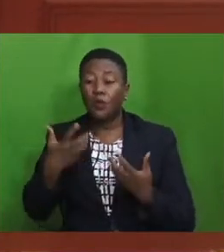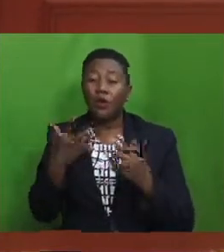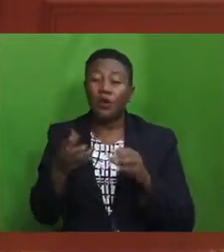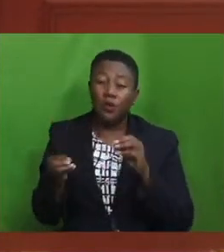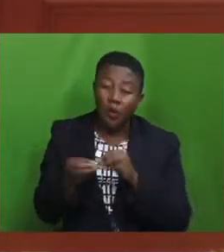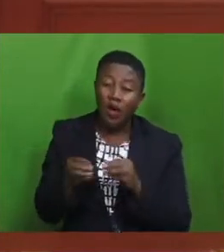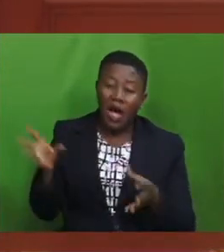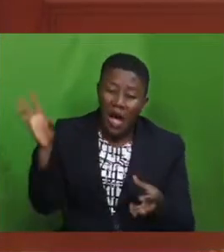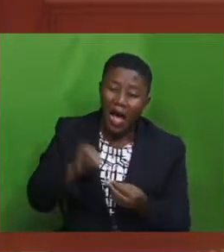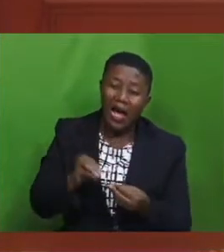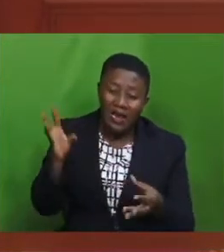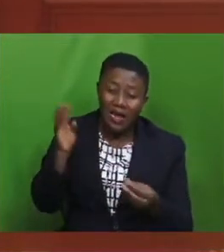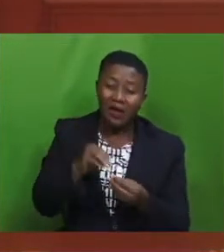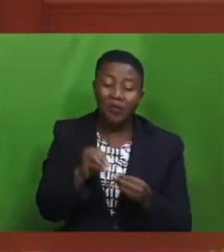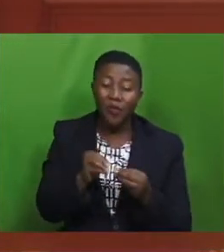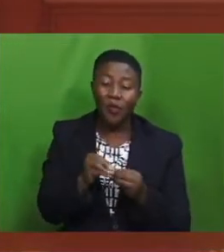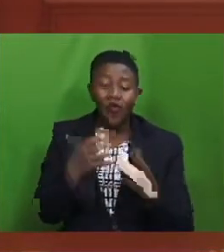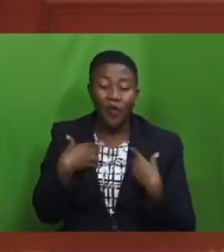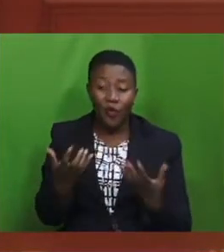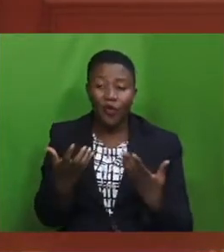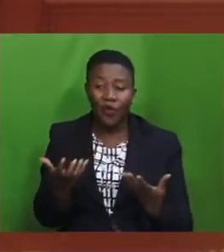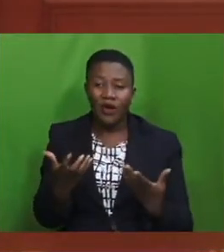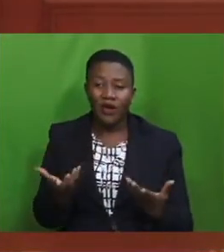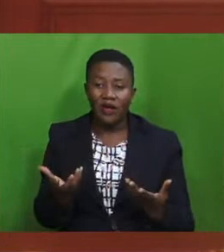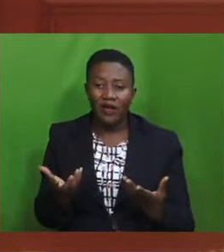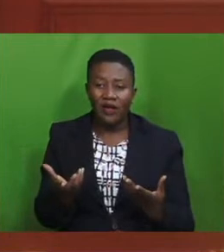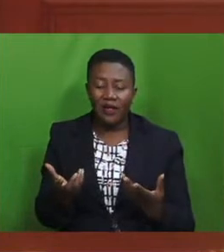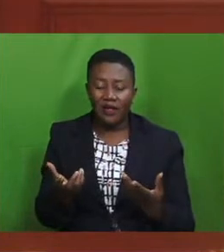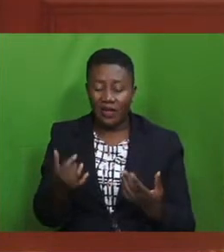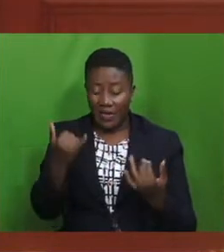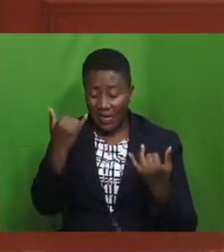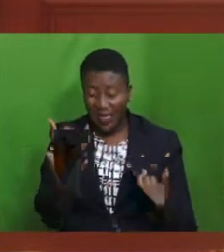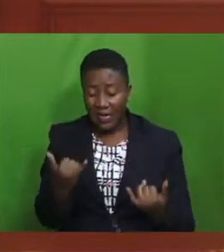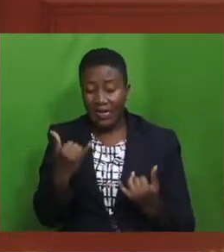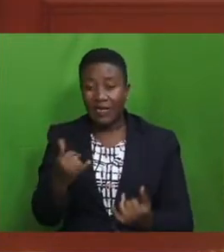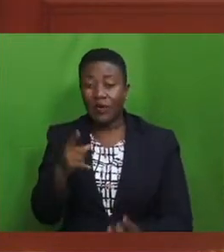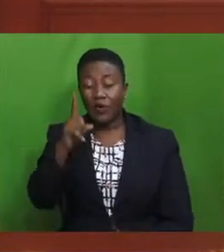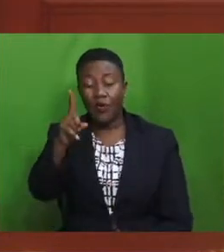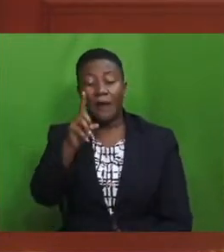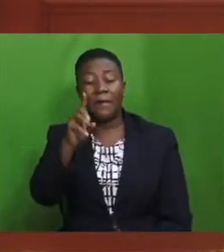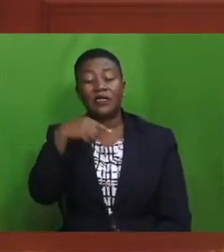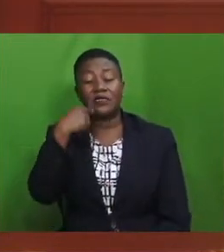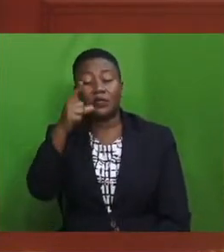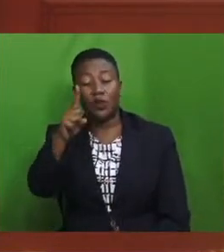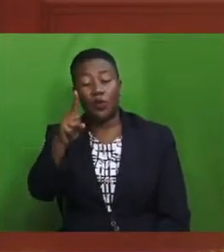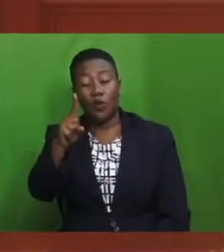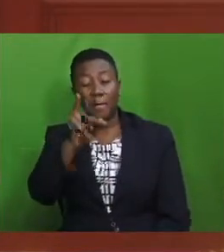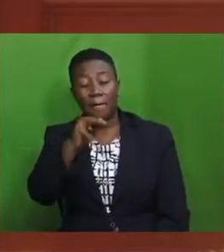Yes, there's more. Mr. Speaker, I just moved to $1 million per constituency.